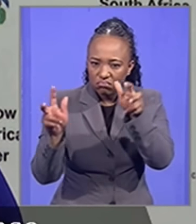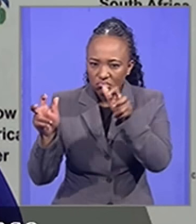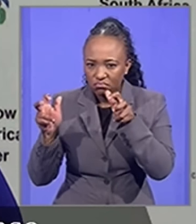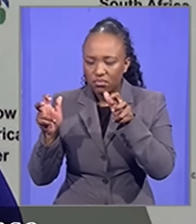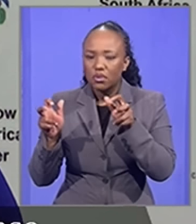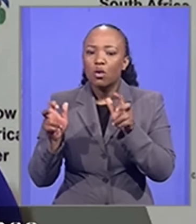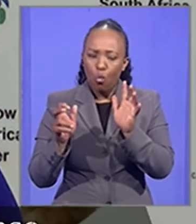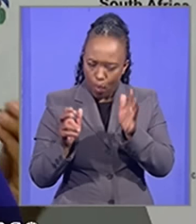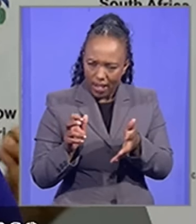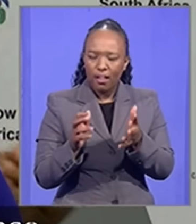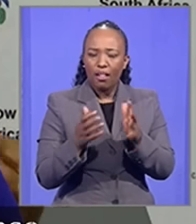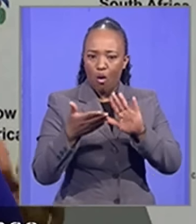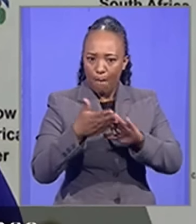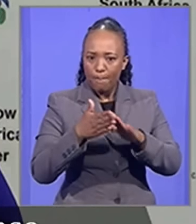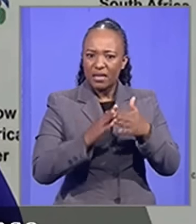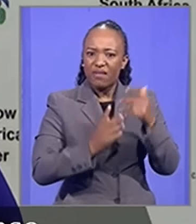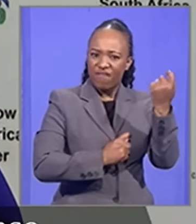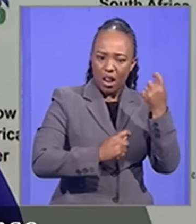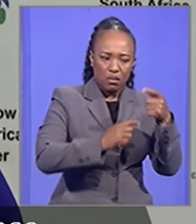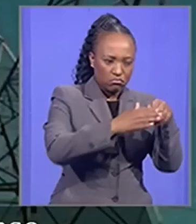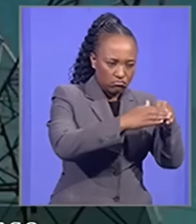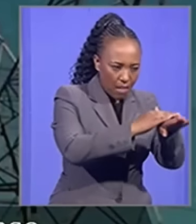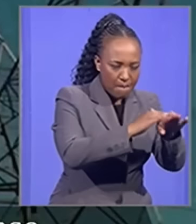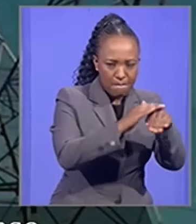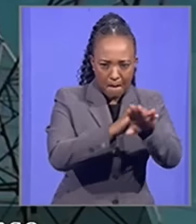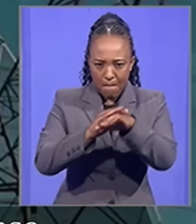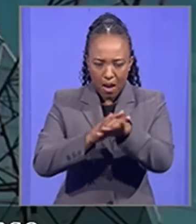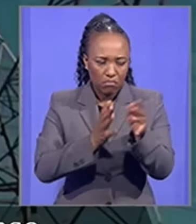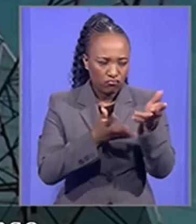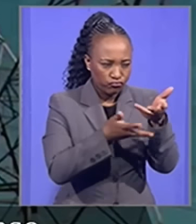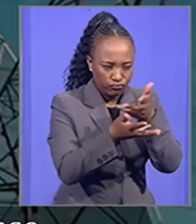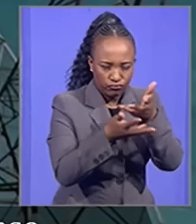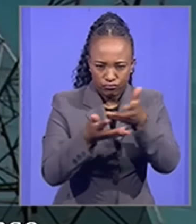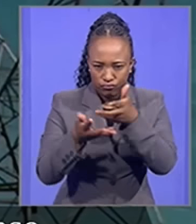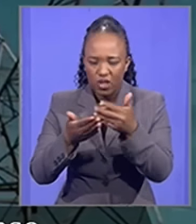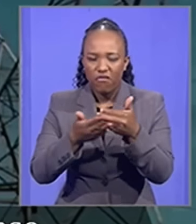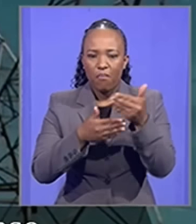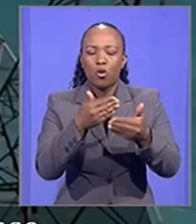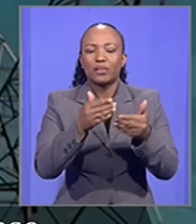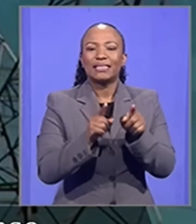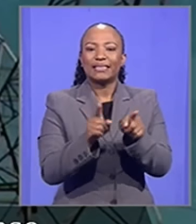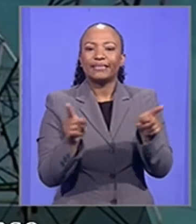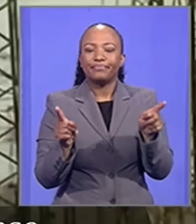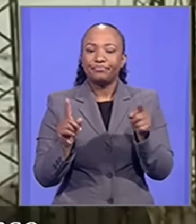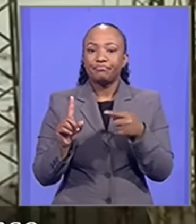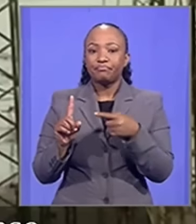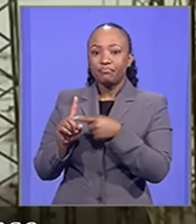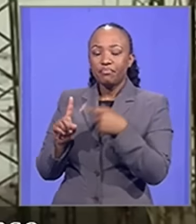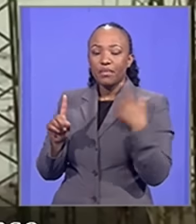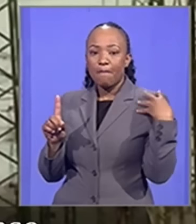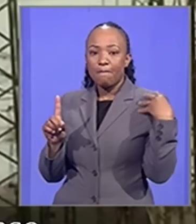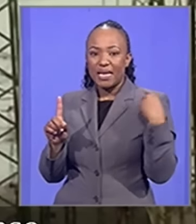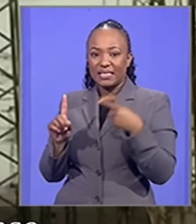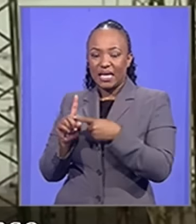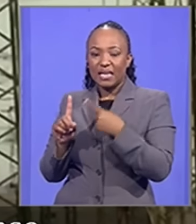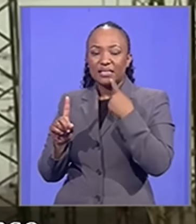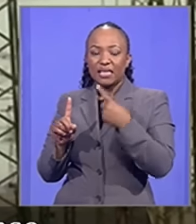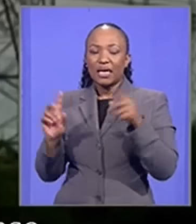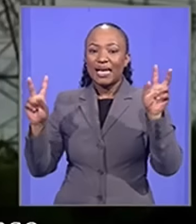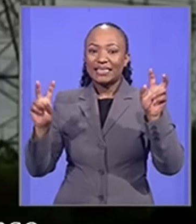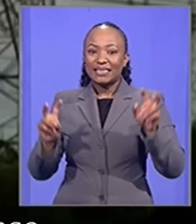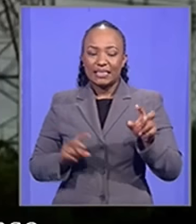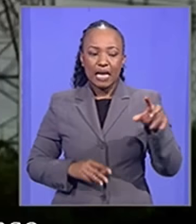do that so that we are giving credibility to this process. Letona le thole di tse diteišene tse fapaneng tsa motlakase ka